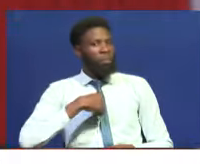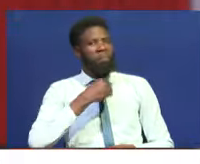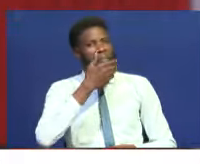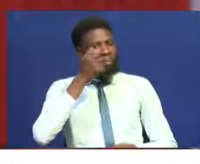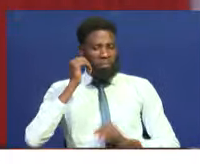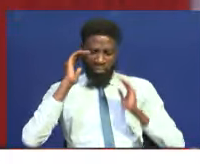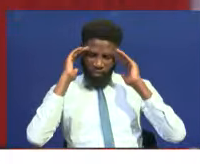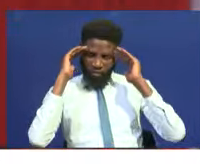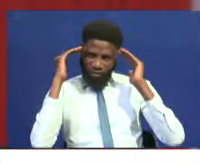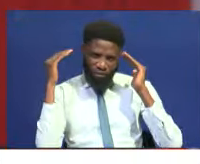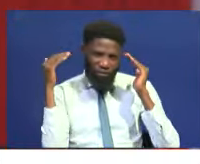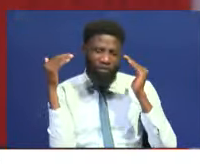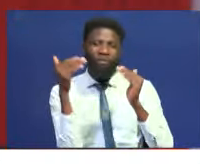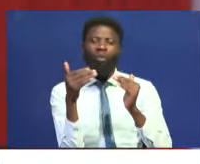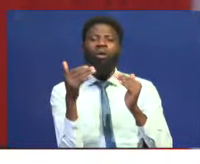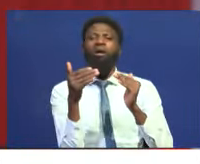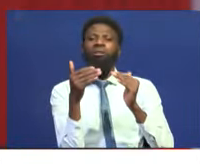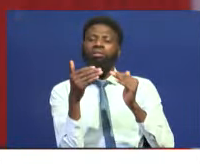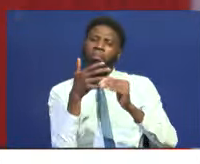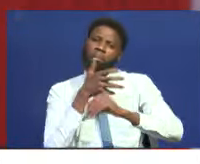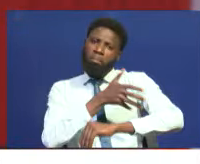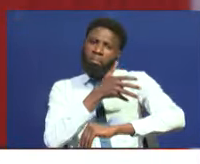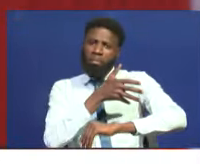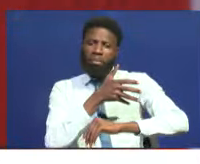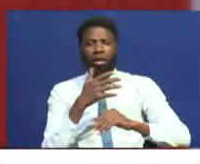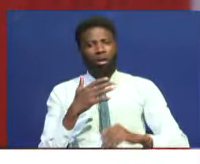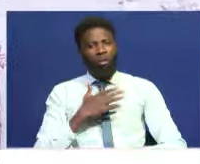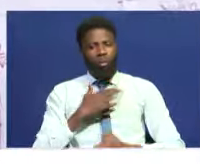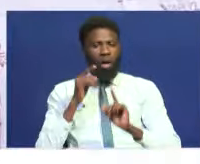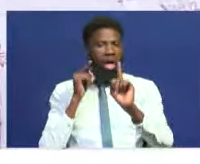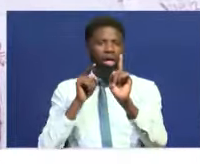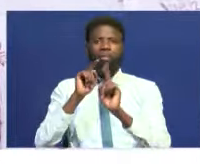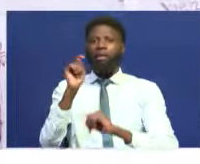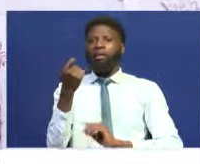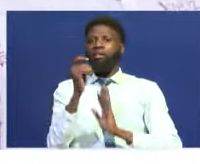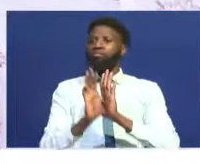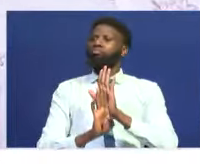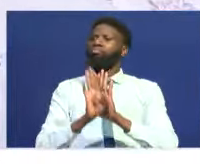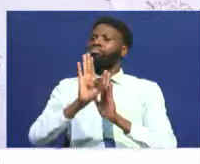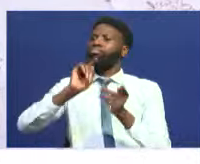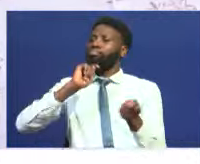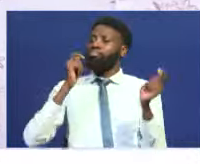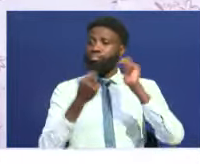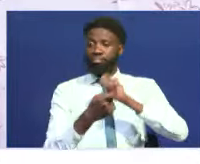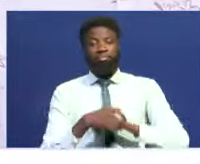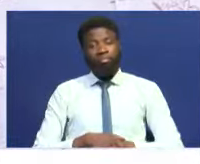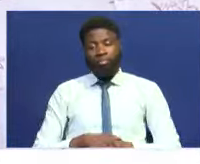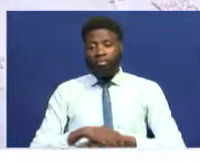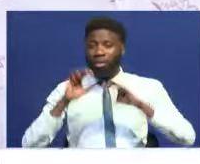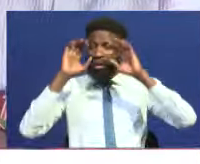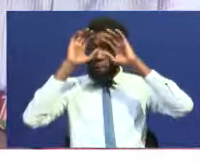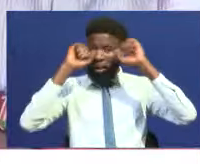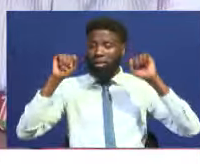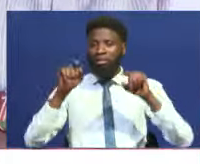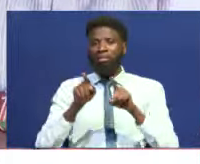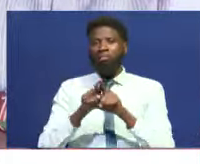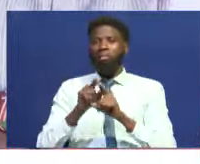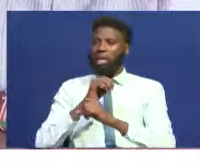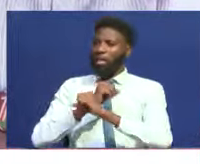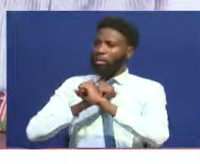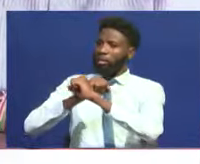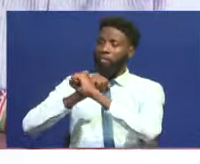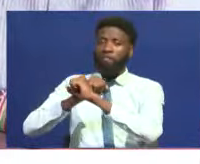Kenya, not in the division of our country. He, however, defended lawmakers criticized for shuttling outside